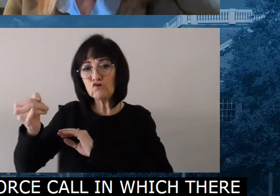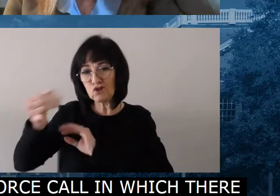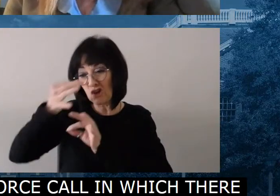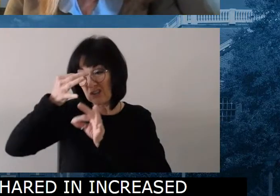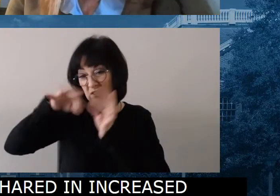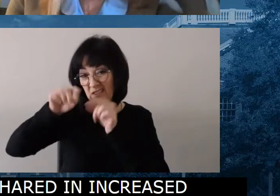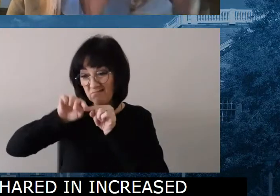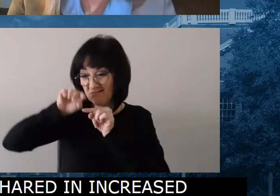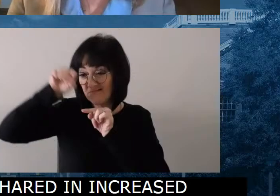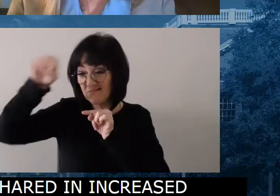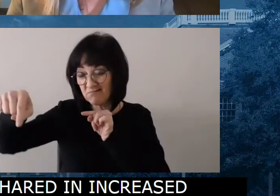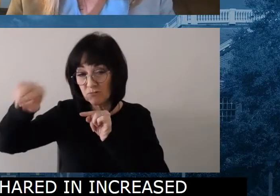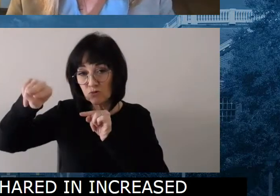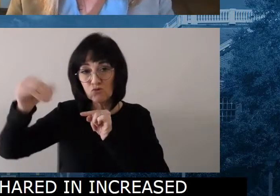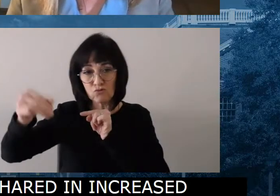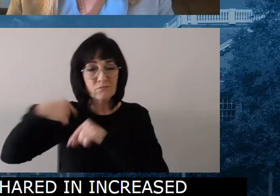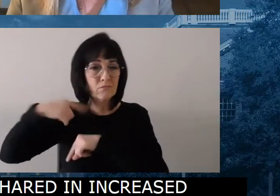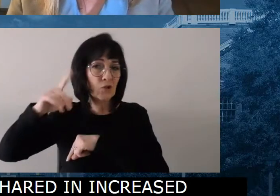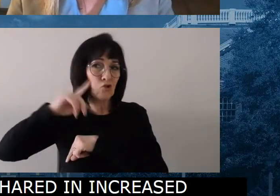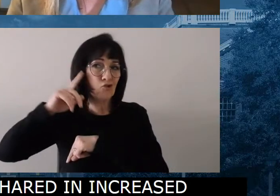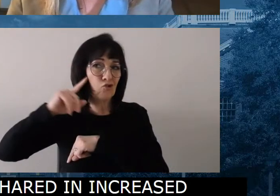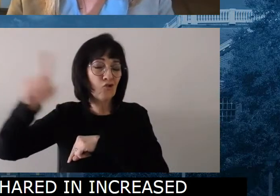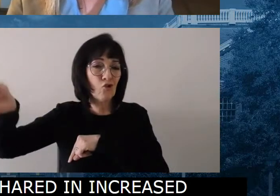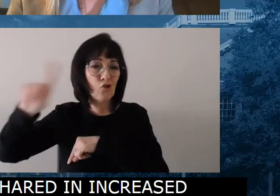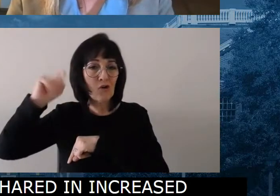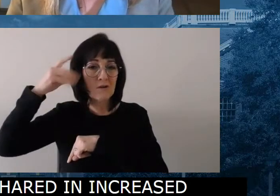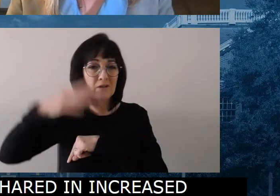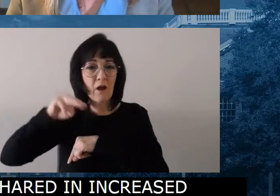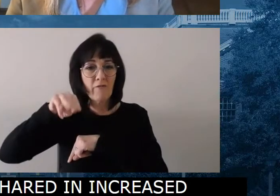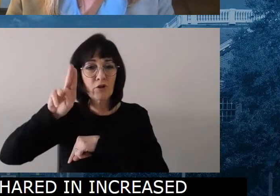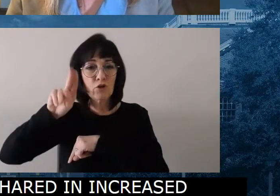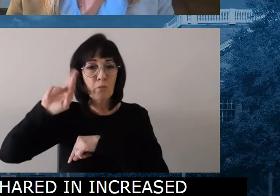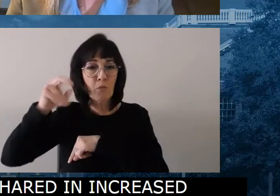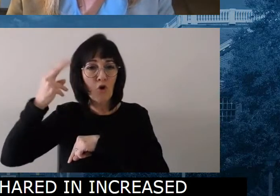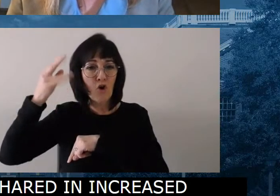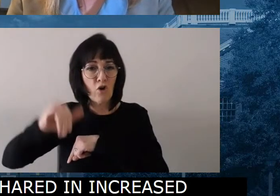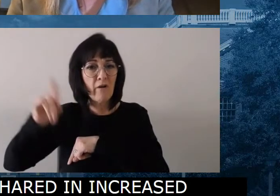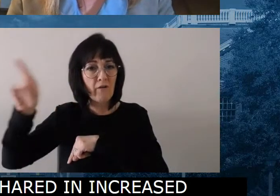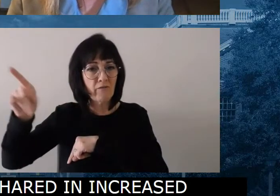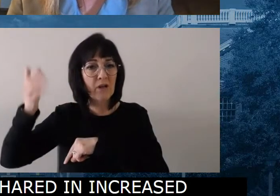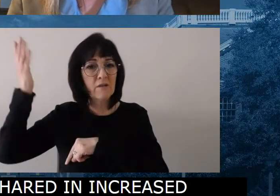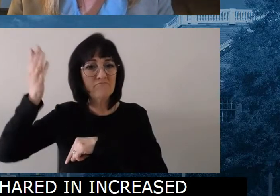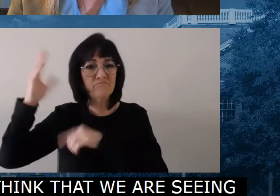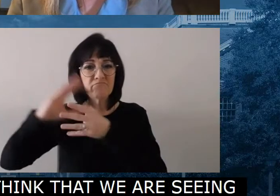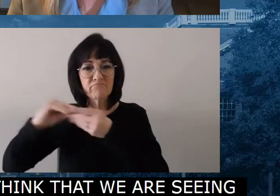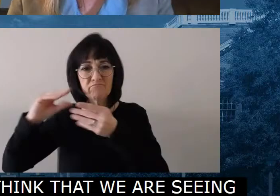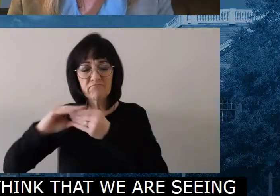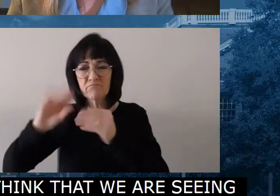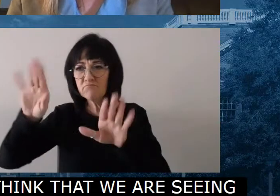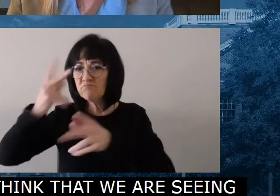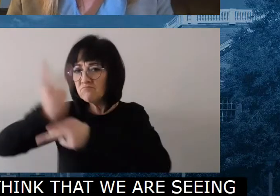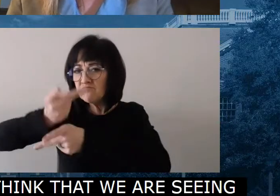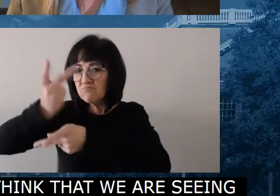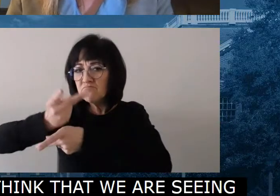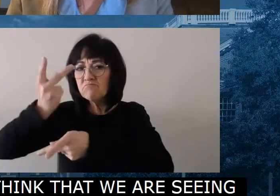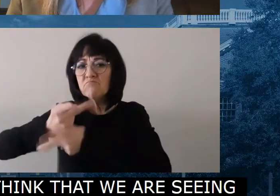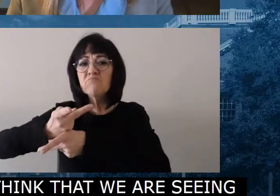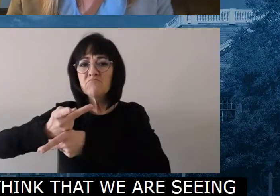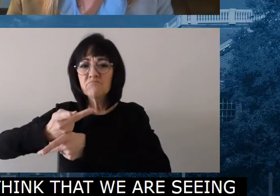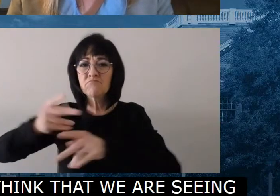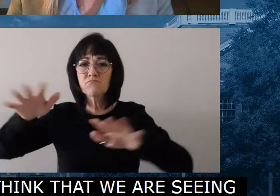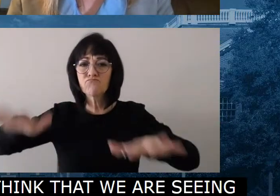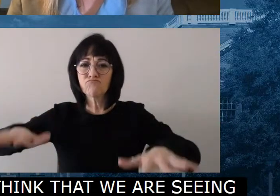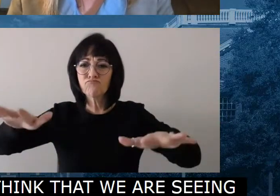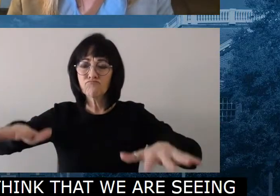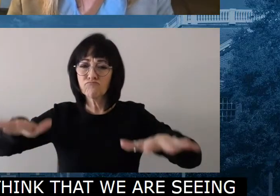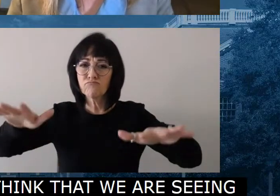statement of Governor Murphy yesterday about, just being a little bit cautious and slowing things down.